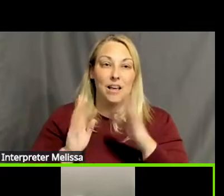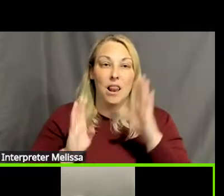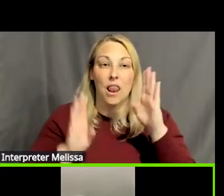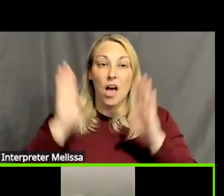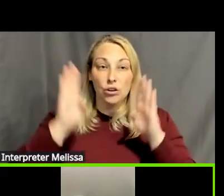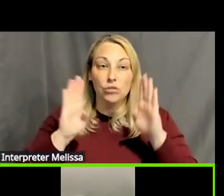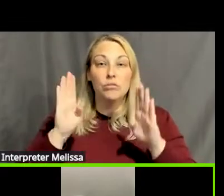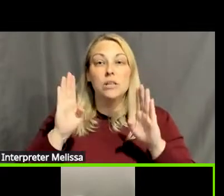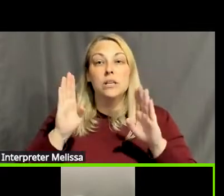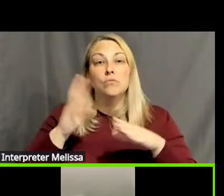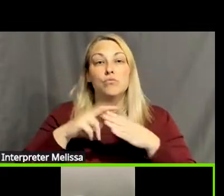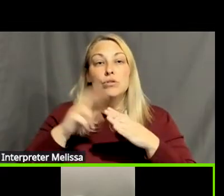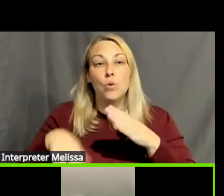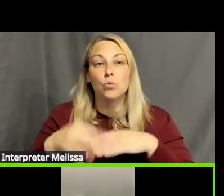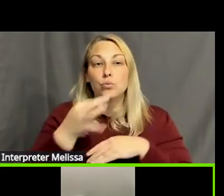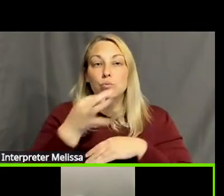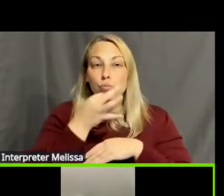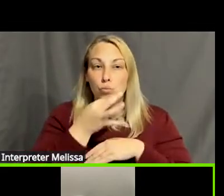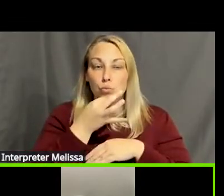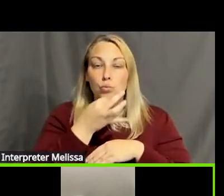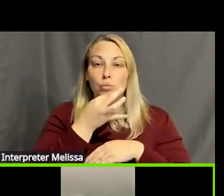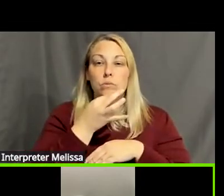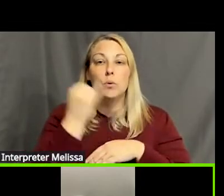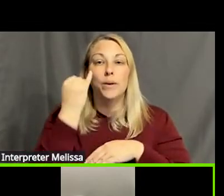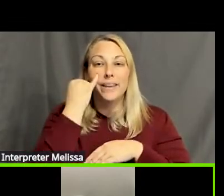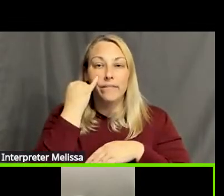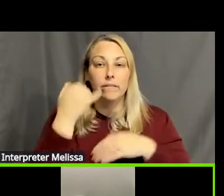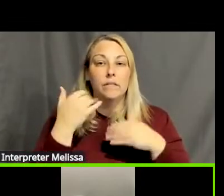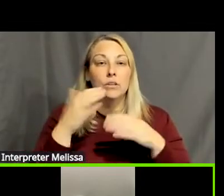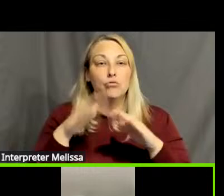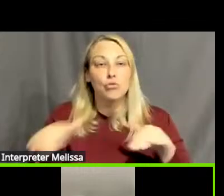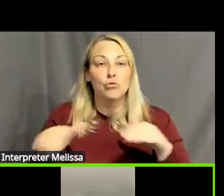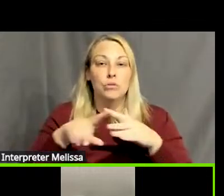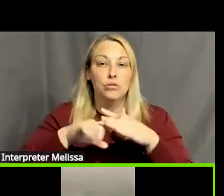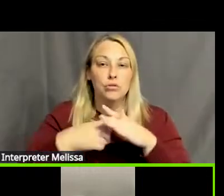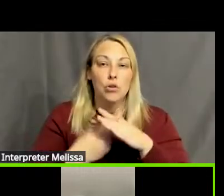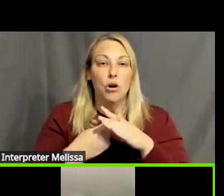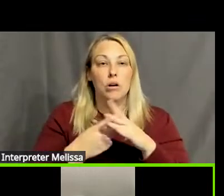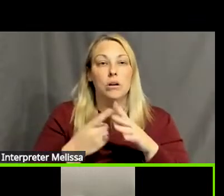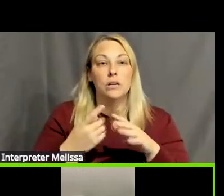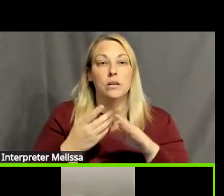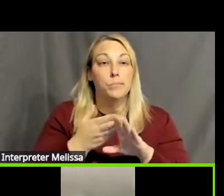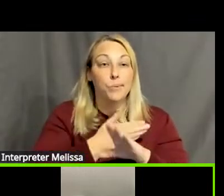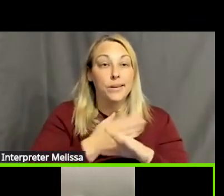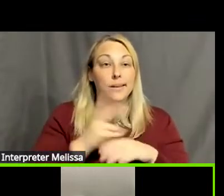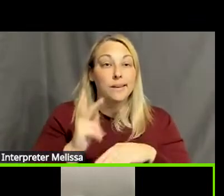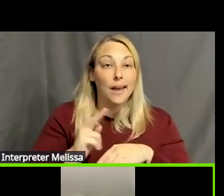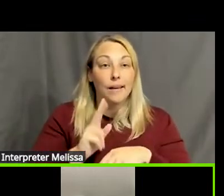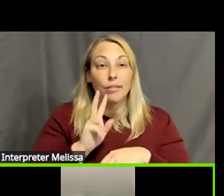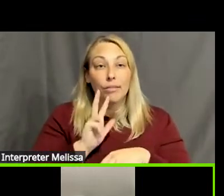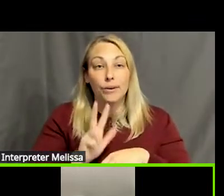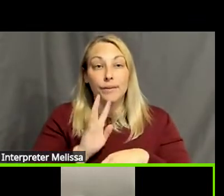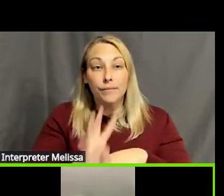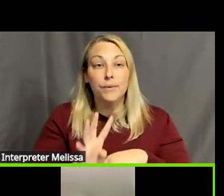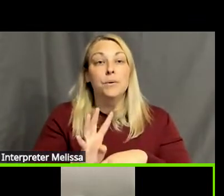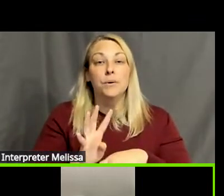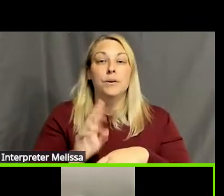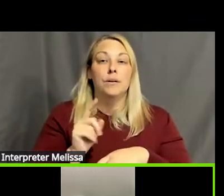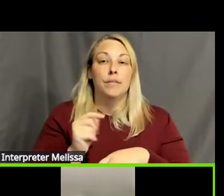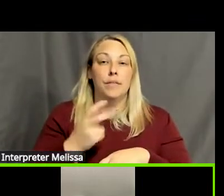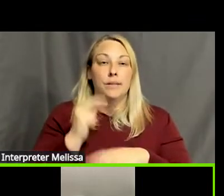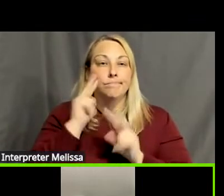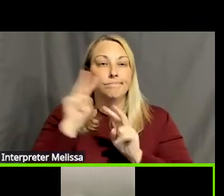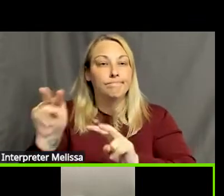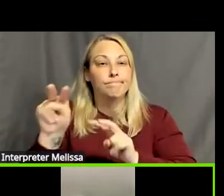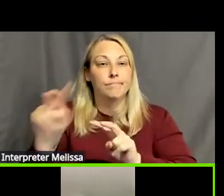will be available in your portal. For community cleanups, if you'd like to organize a community cleanup,